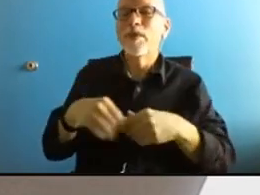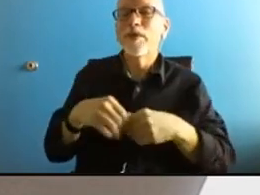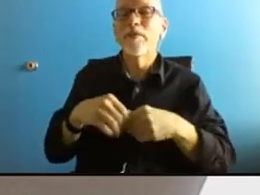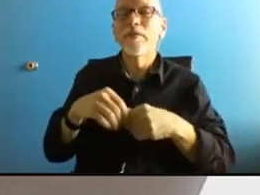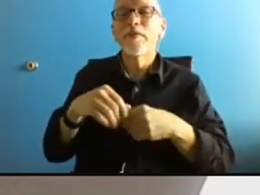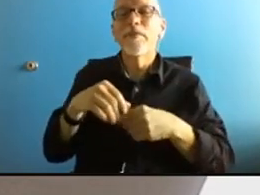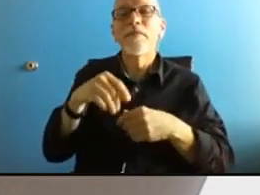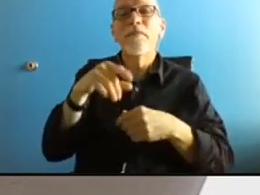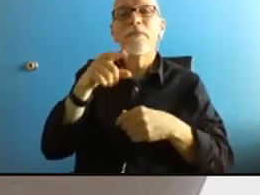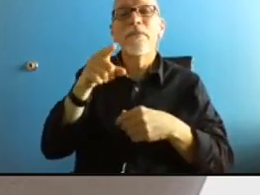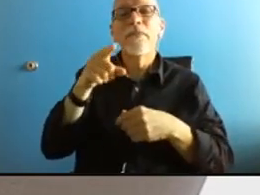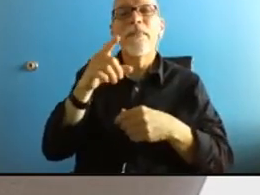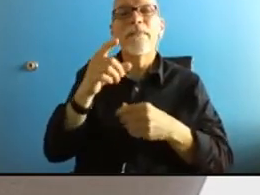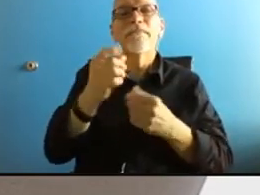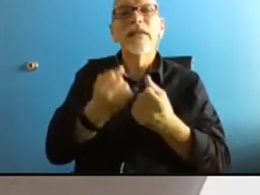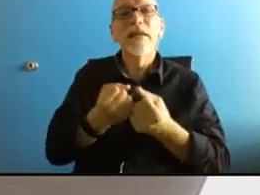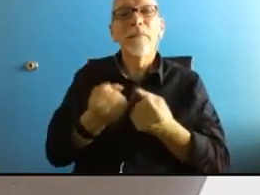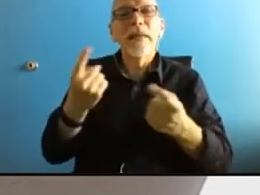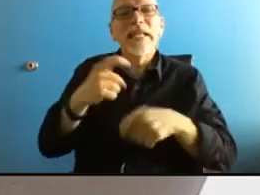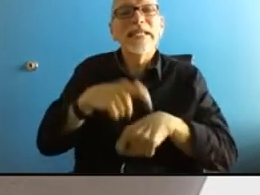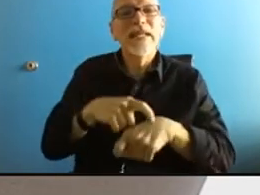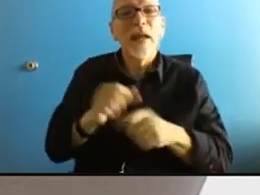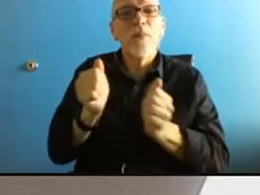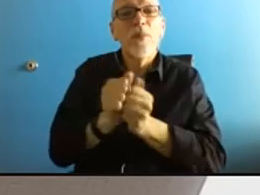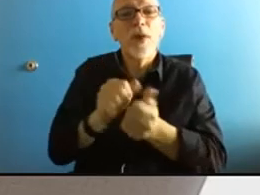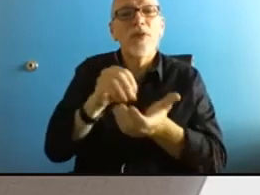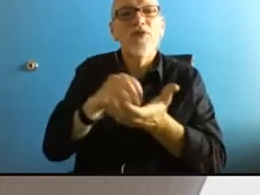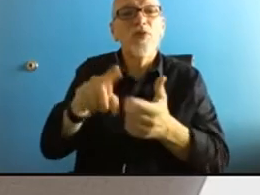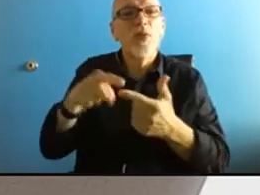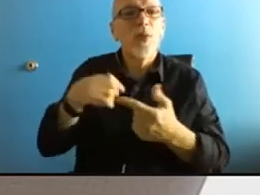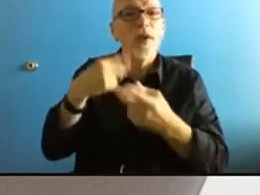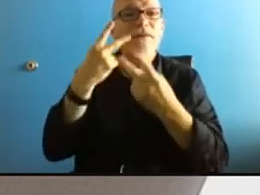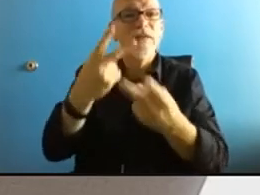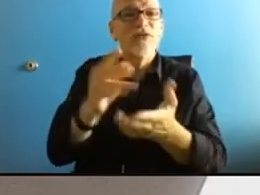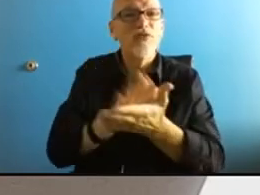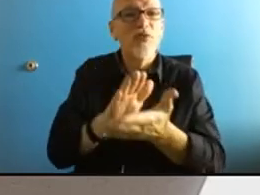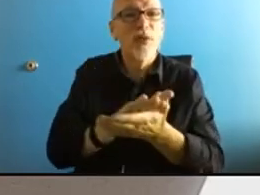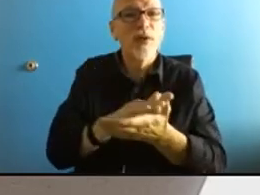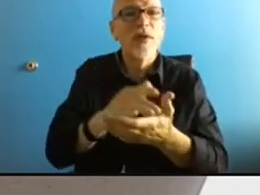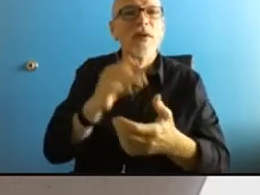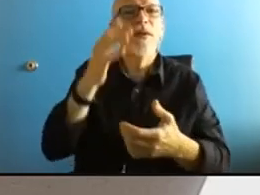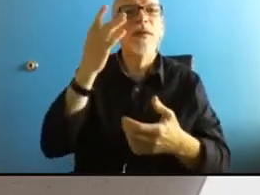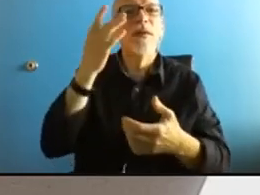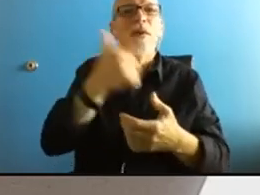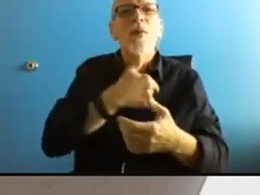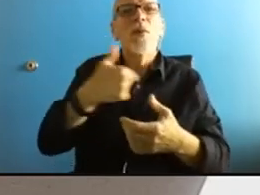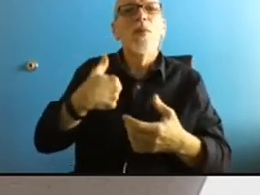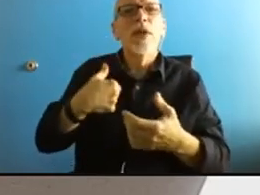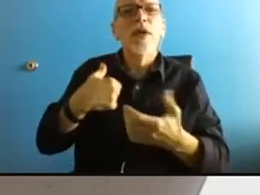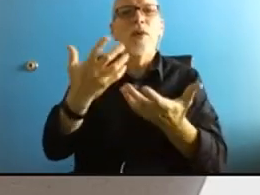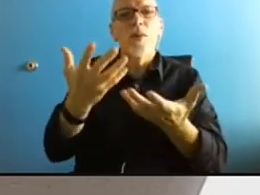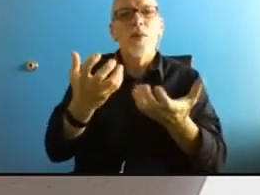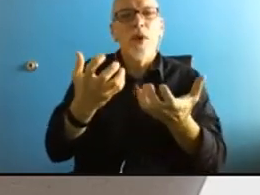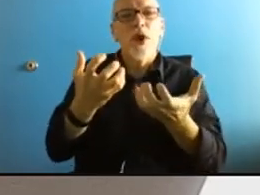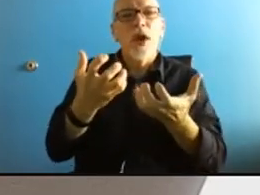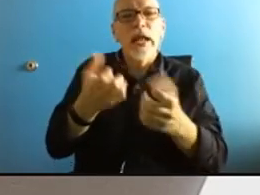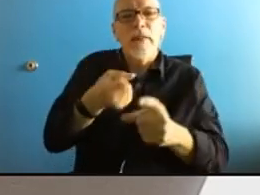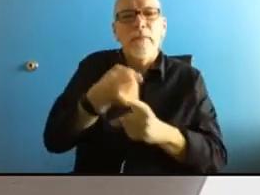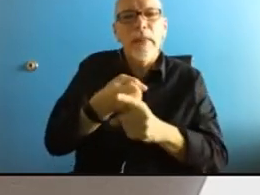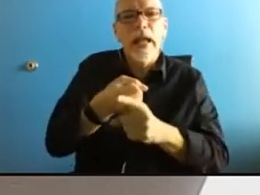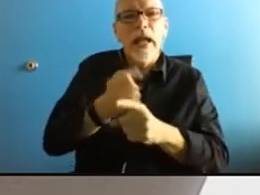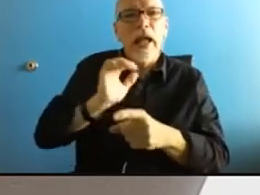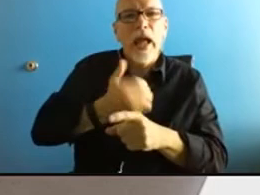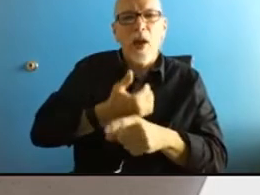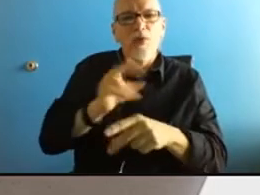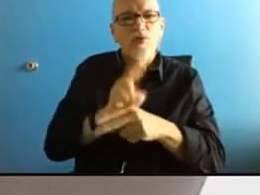is, spending time with the students when we go and visit schools, right? Because we want to be impacting our end user, and in